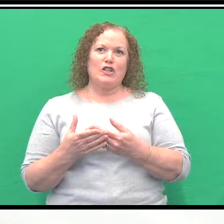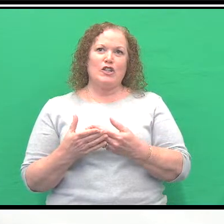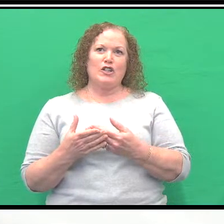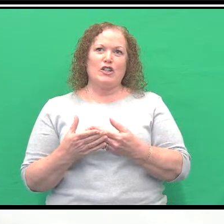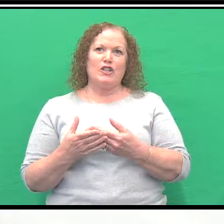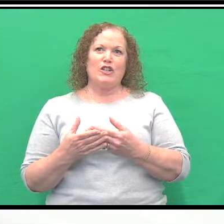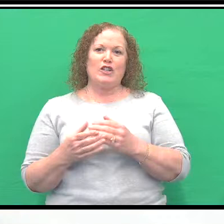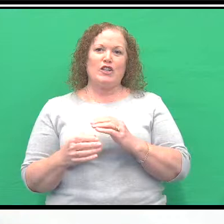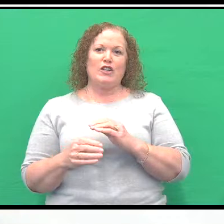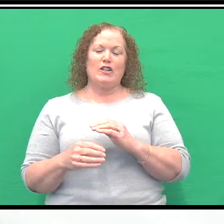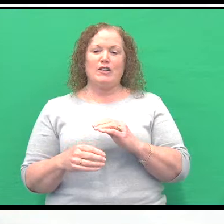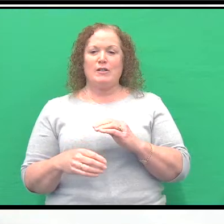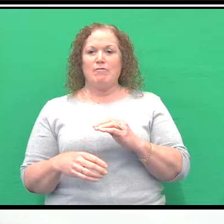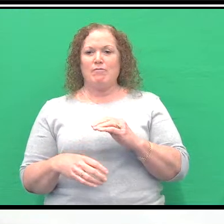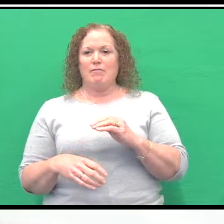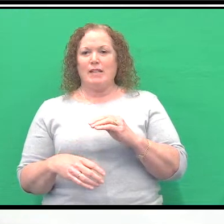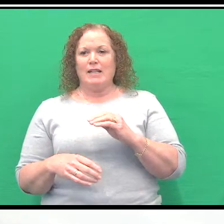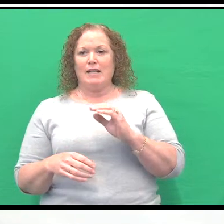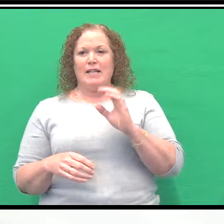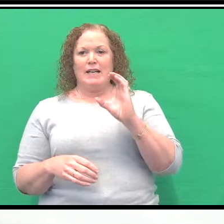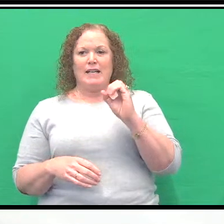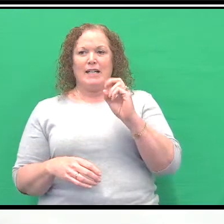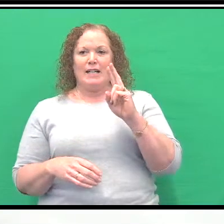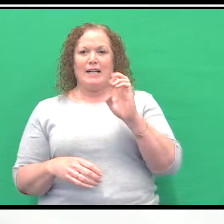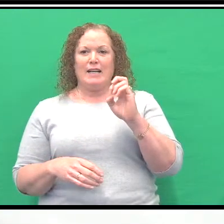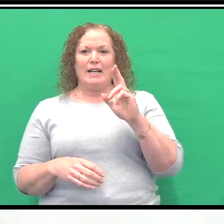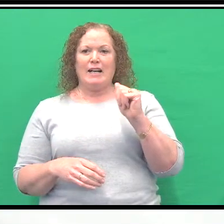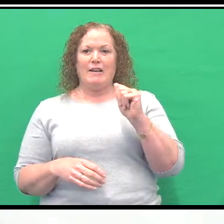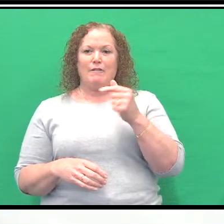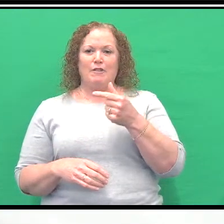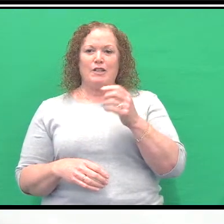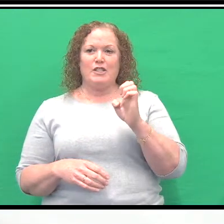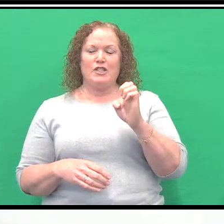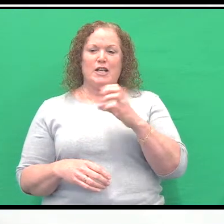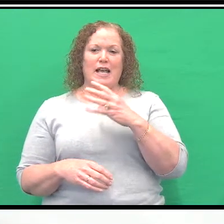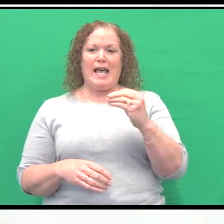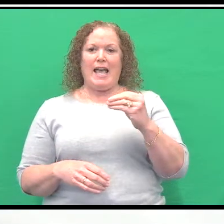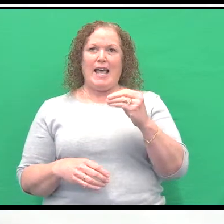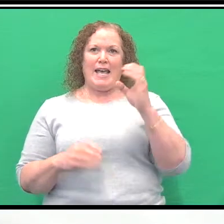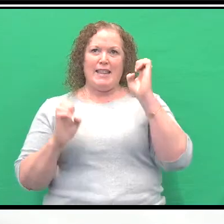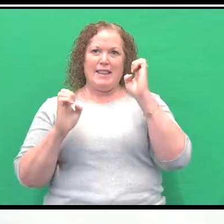in our audience this evening. So thank you, Mark, for covering that event and always